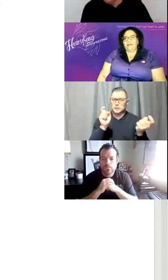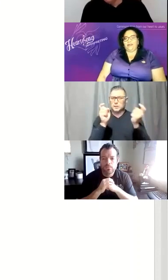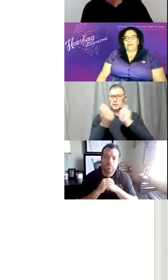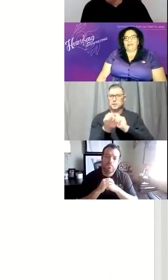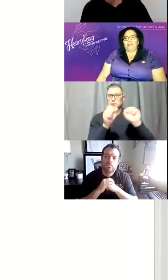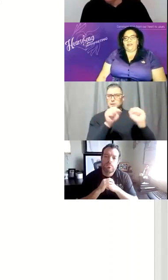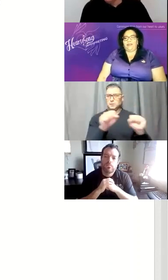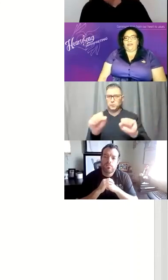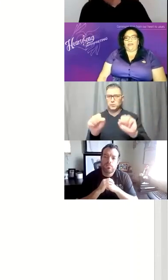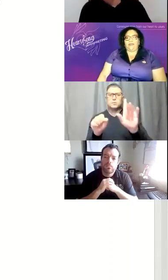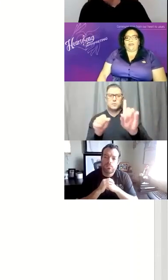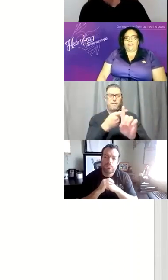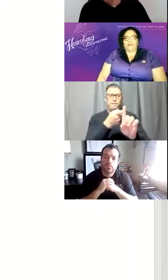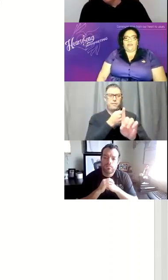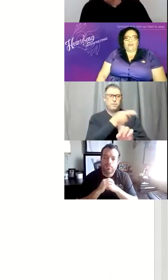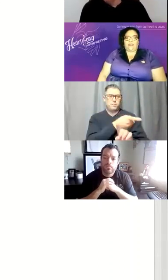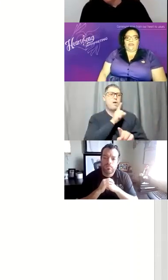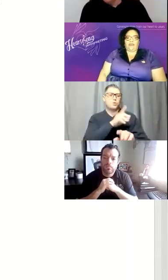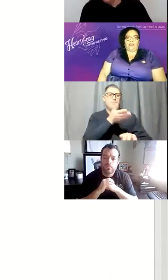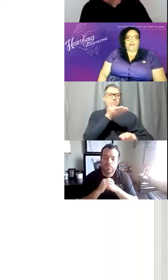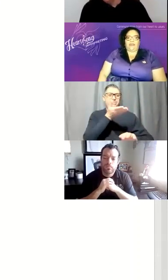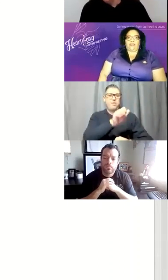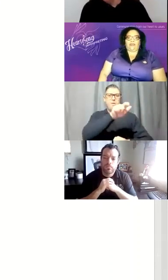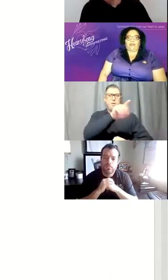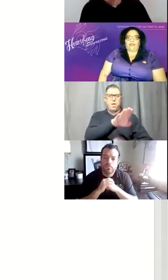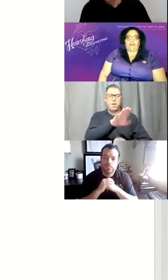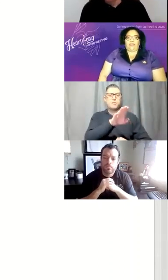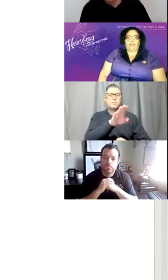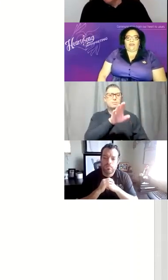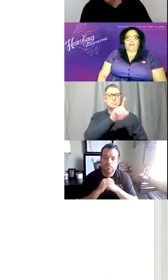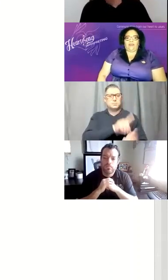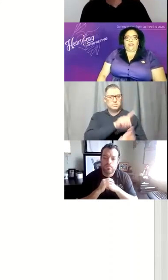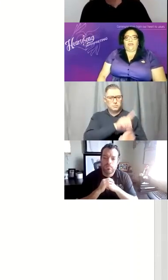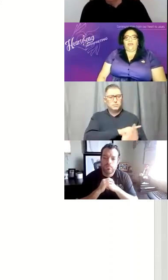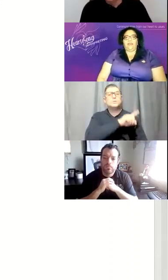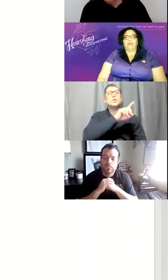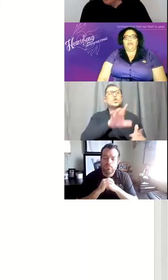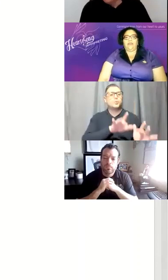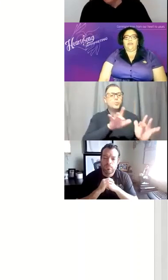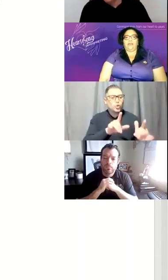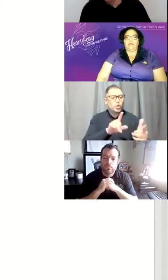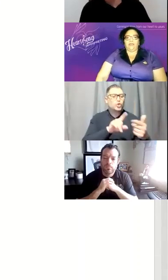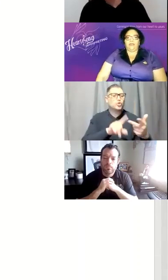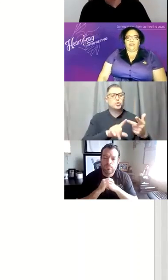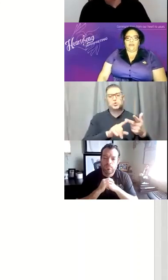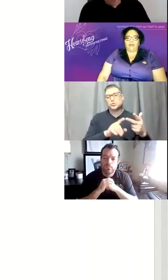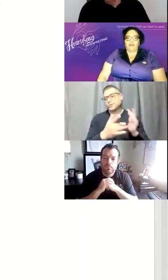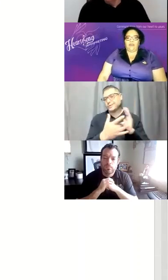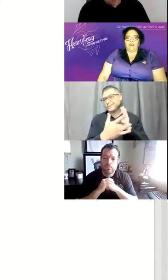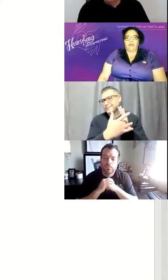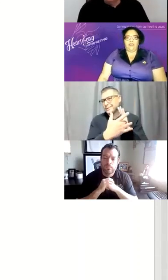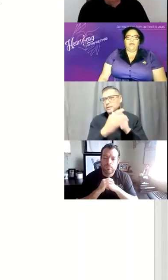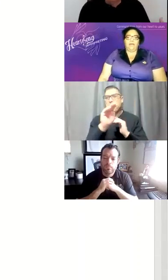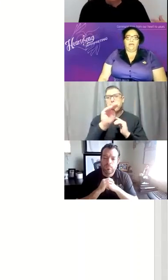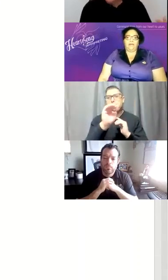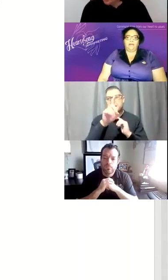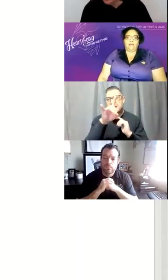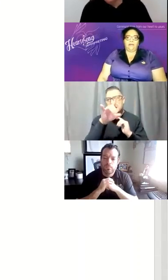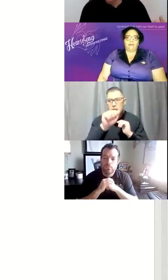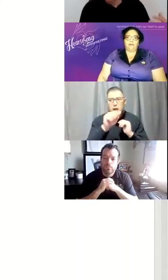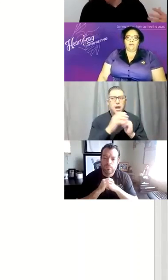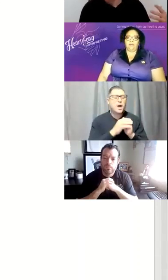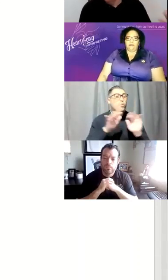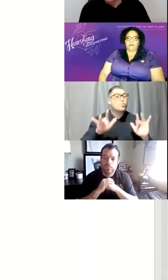from to be able to go from a physical lab, in-person learning with computers, media technology,